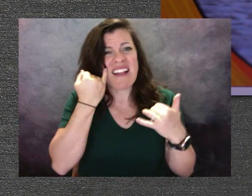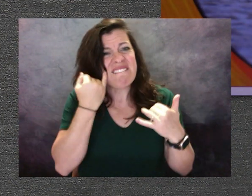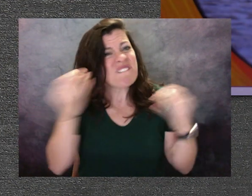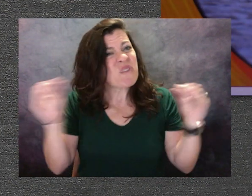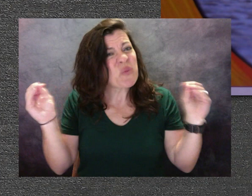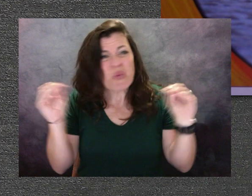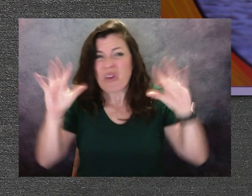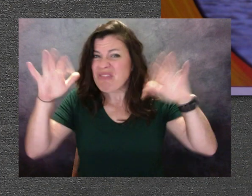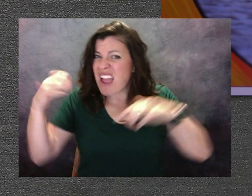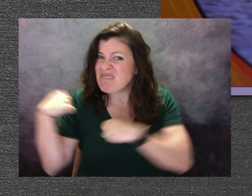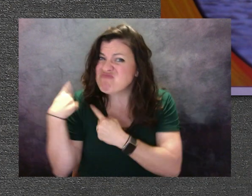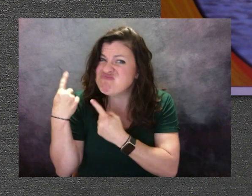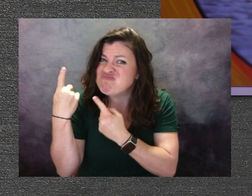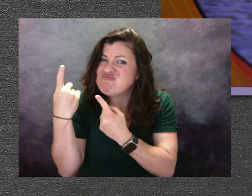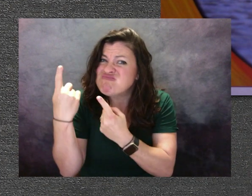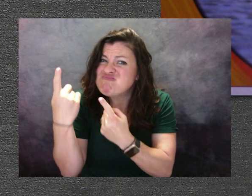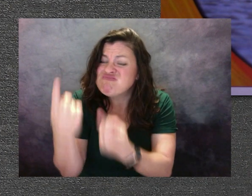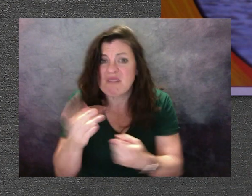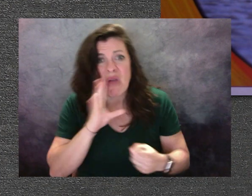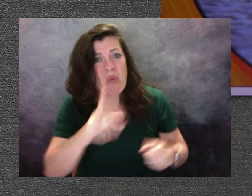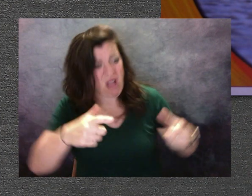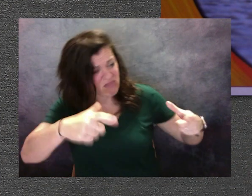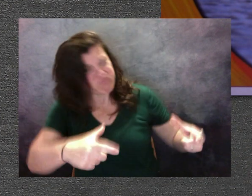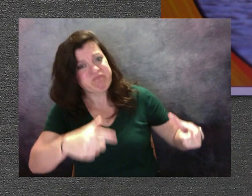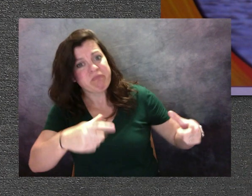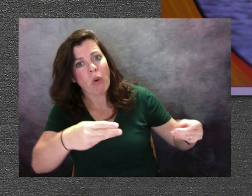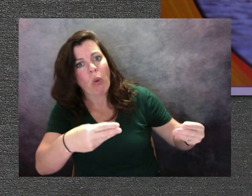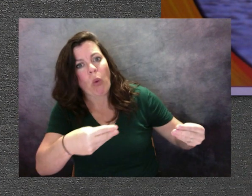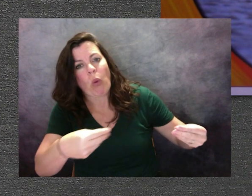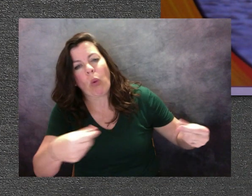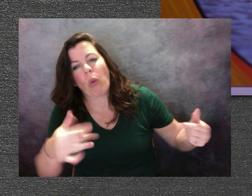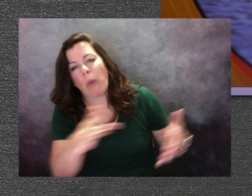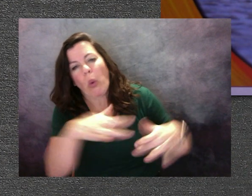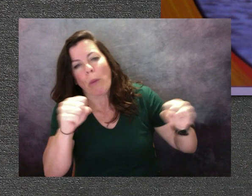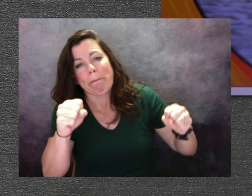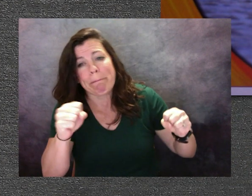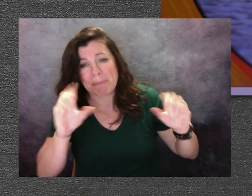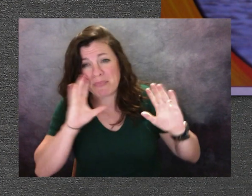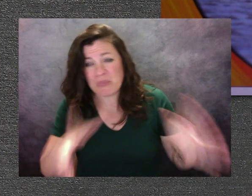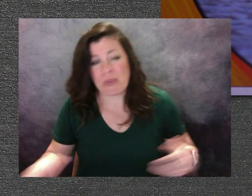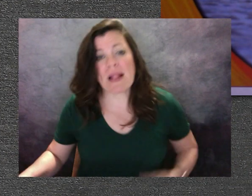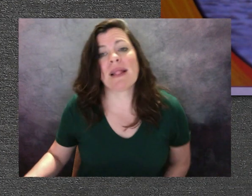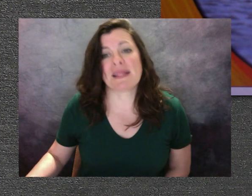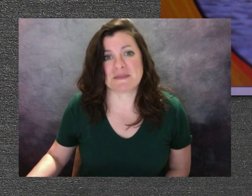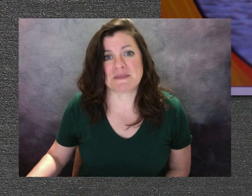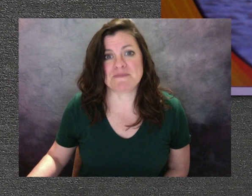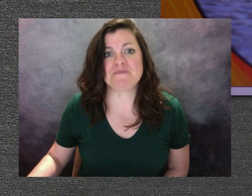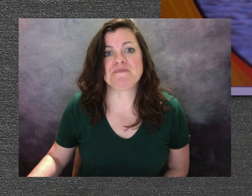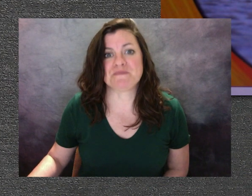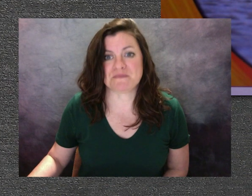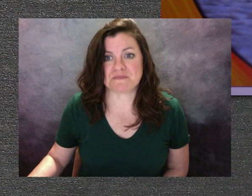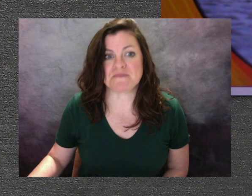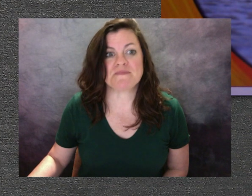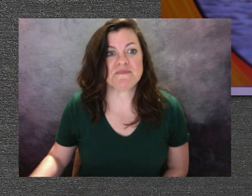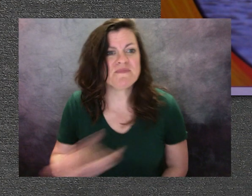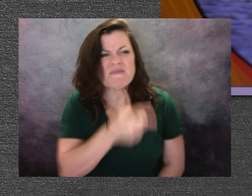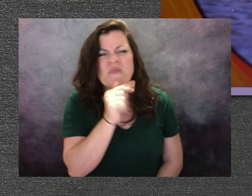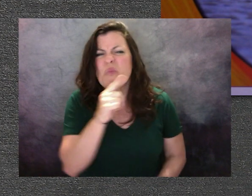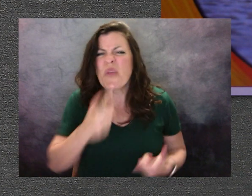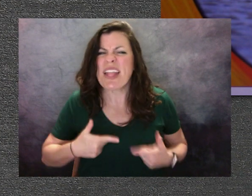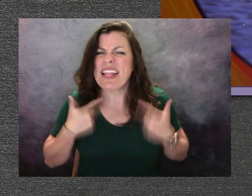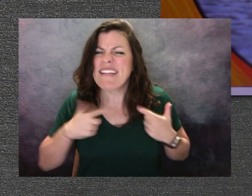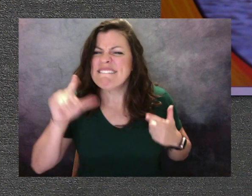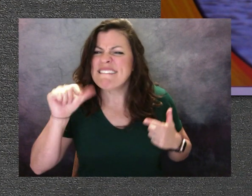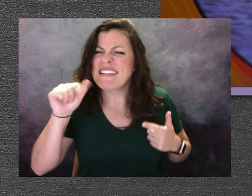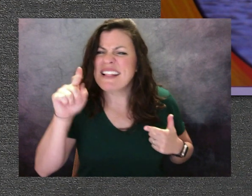Who lives in lakes? What do you friends at home think? Who do you think can live at a lake? Check out this picture